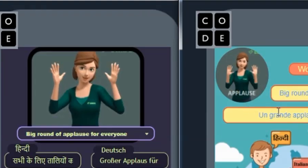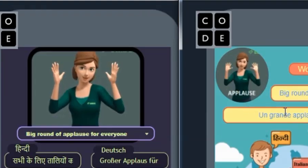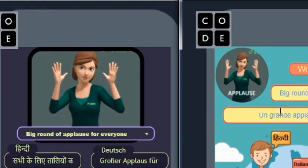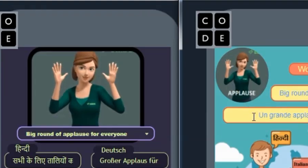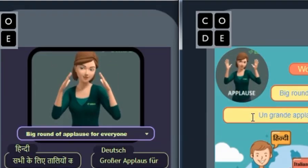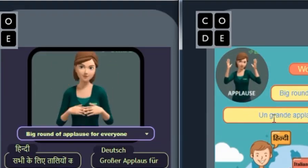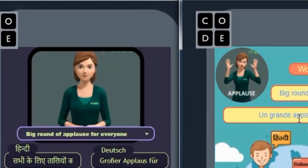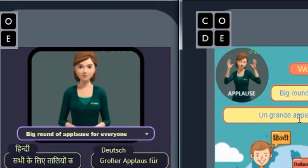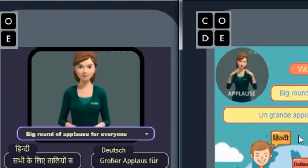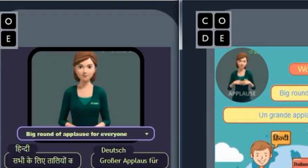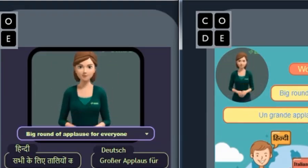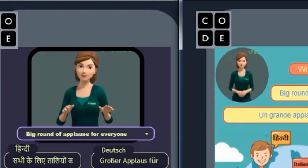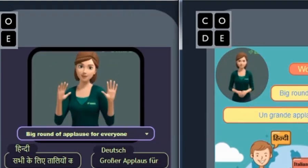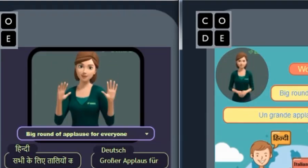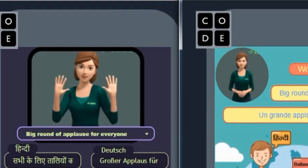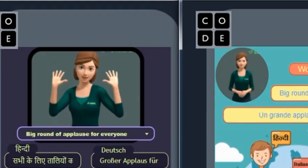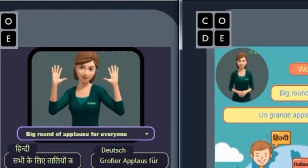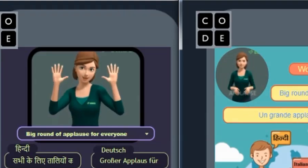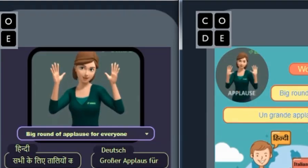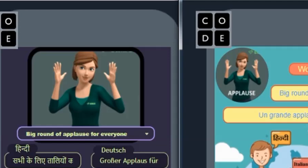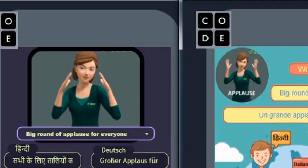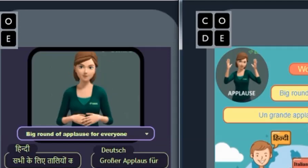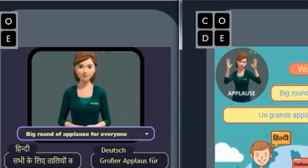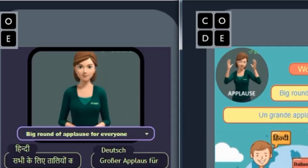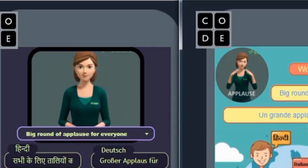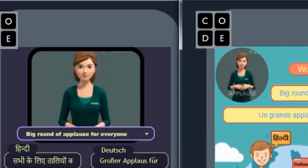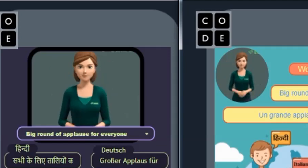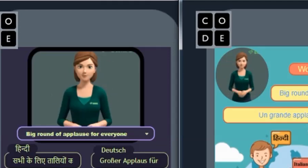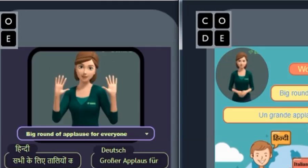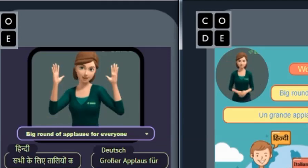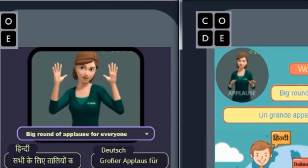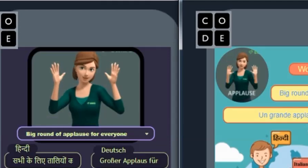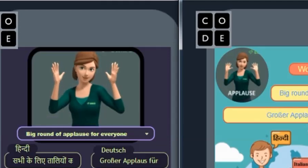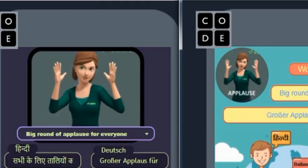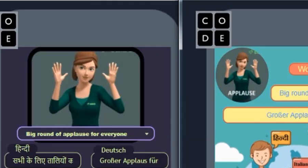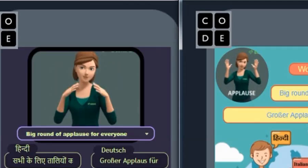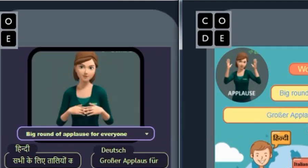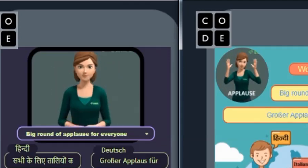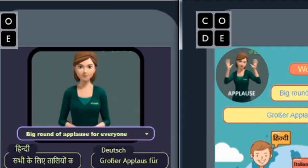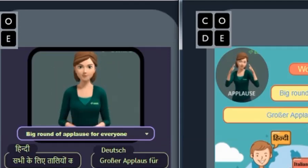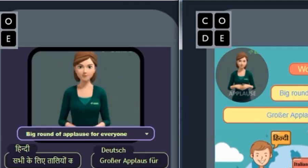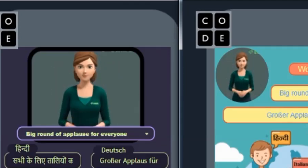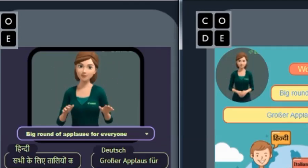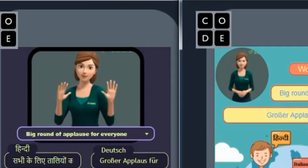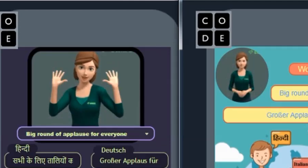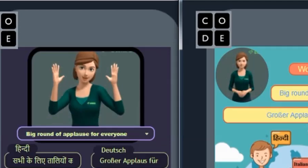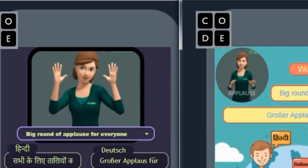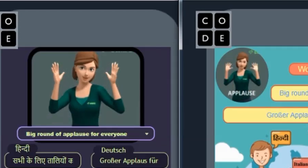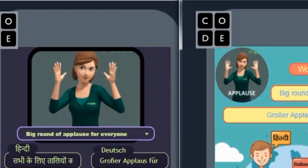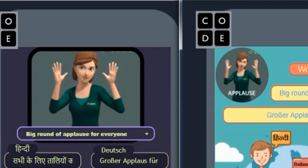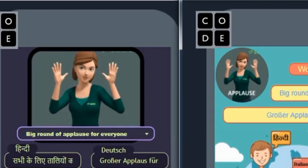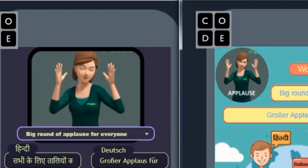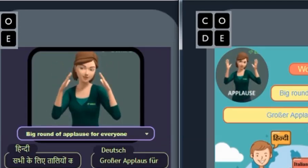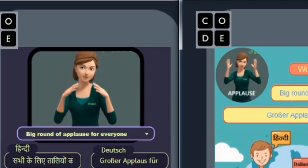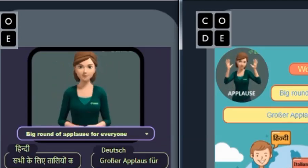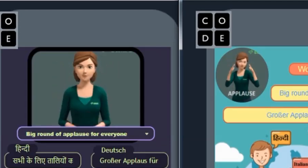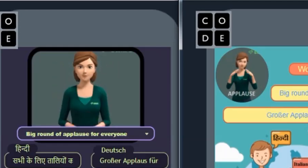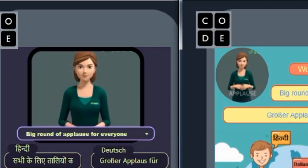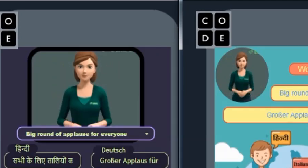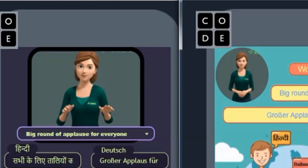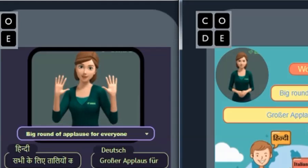this is in Italian. Let's now hit this Dutch. Großer Applaus für